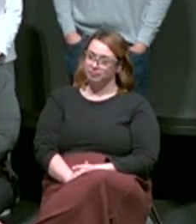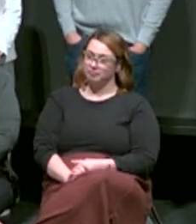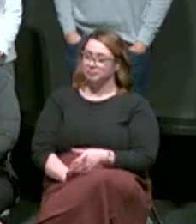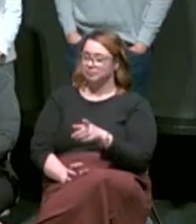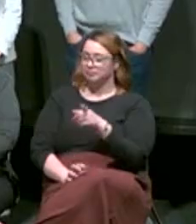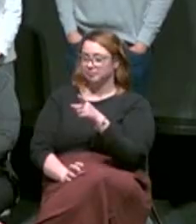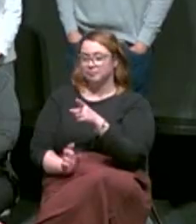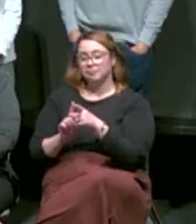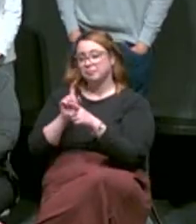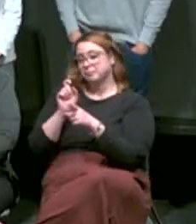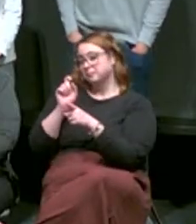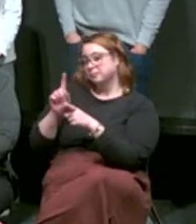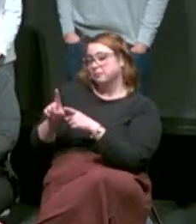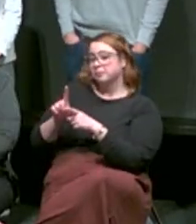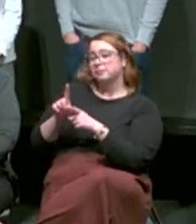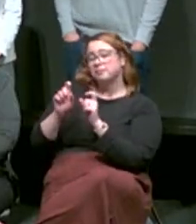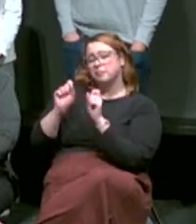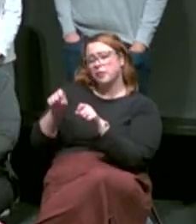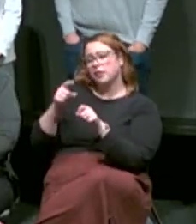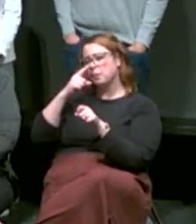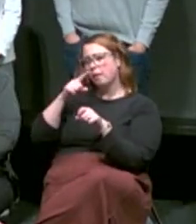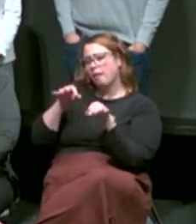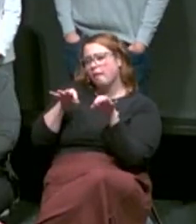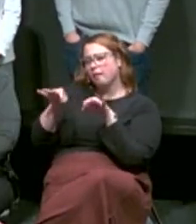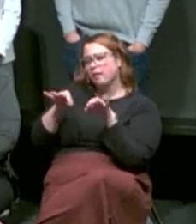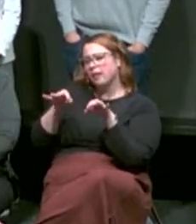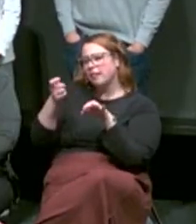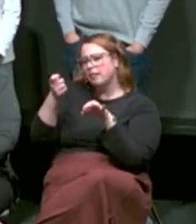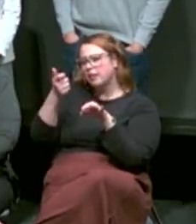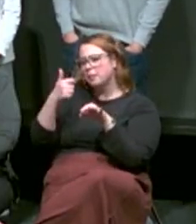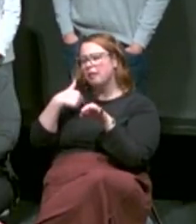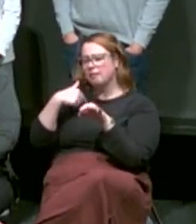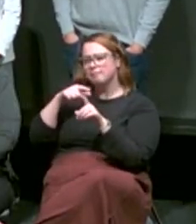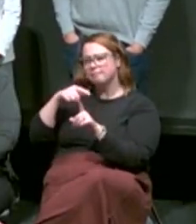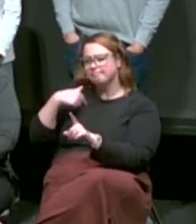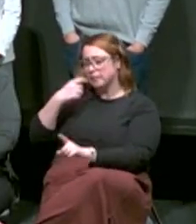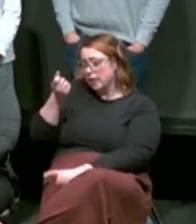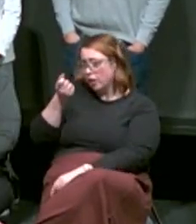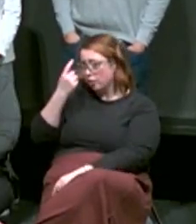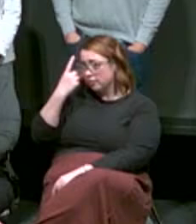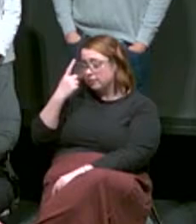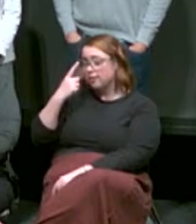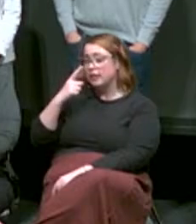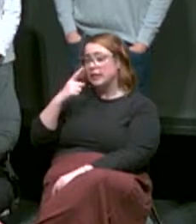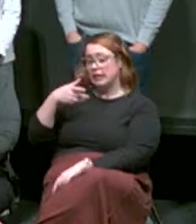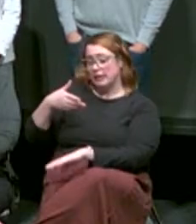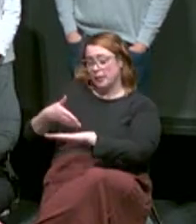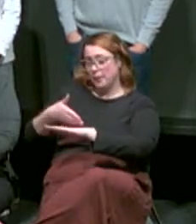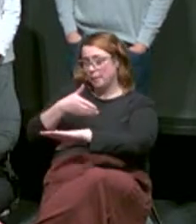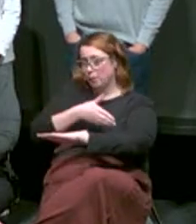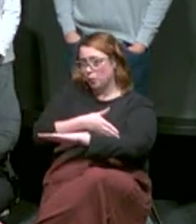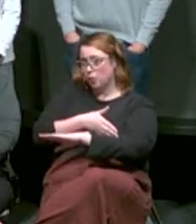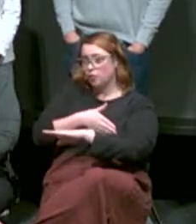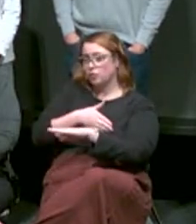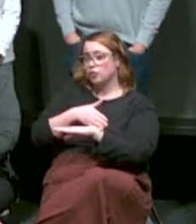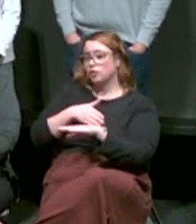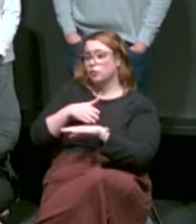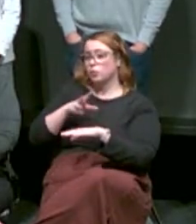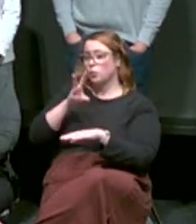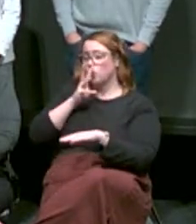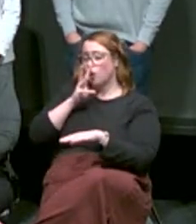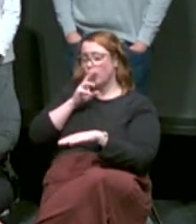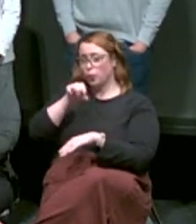Hi there. Can you explain a little bit, like I understand the improvements in for water quality